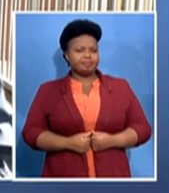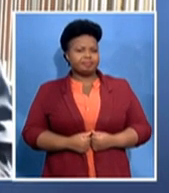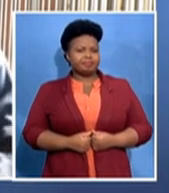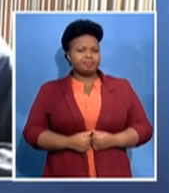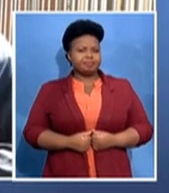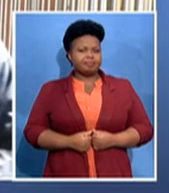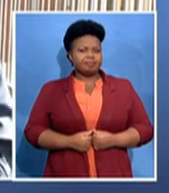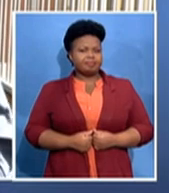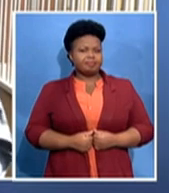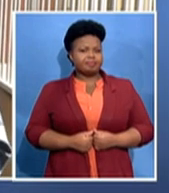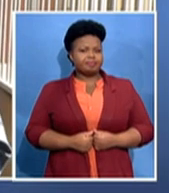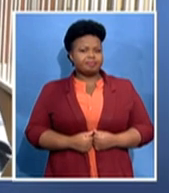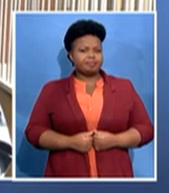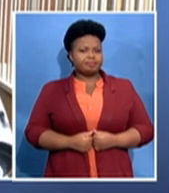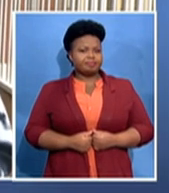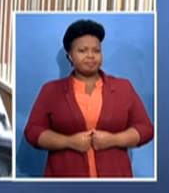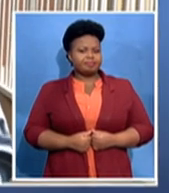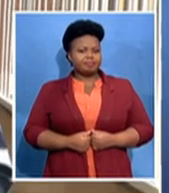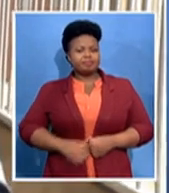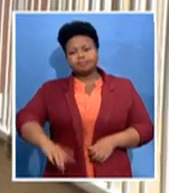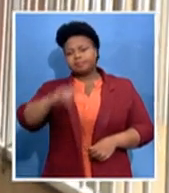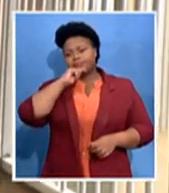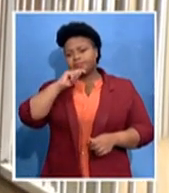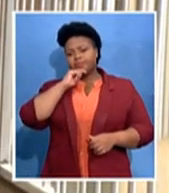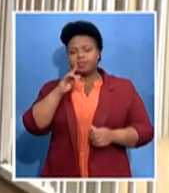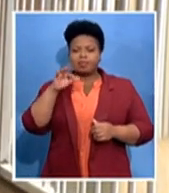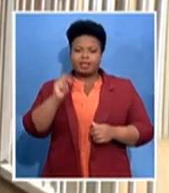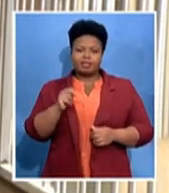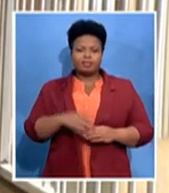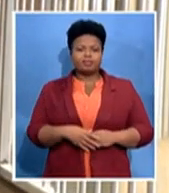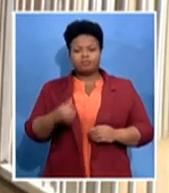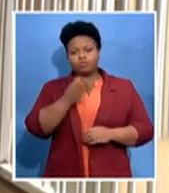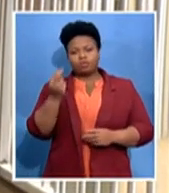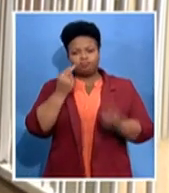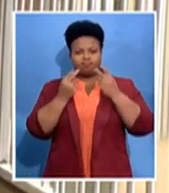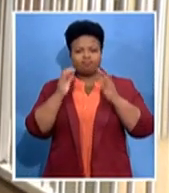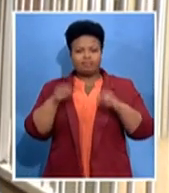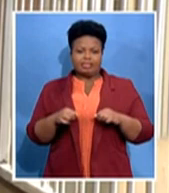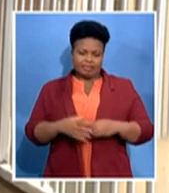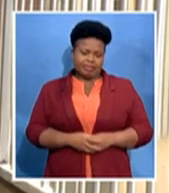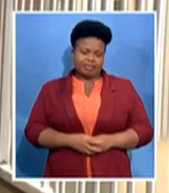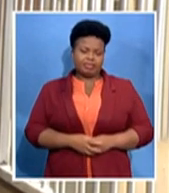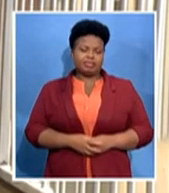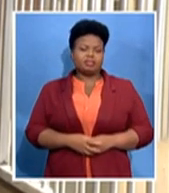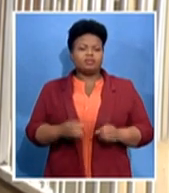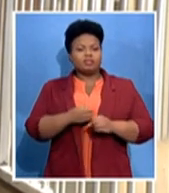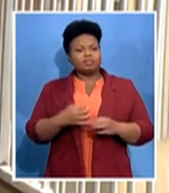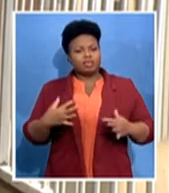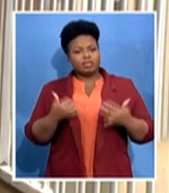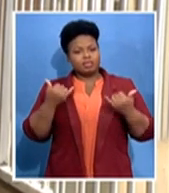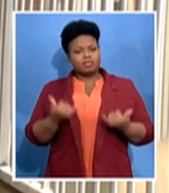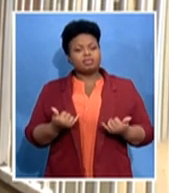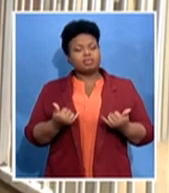Good morning, Blaine, as well as to the viewers. Yes, the rollout program of the vaccine from